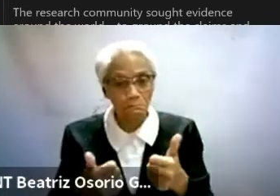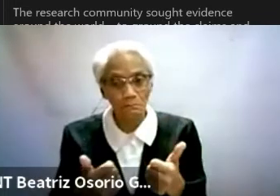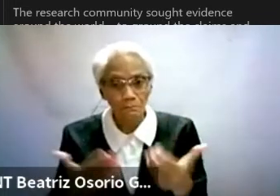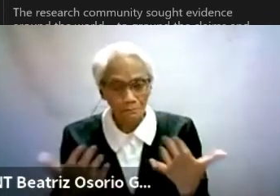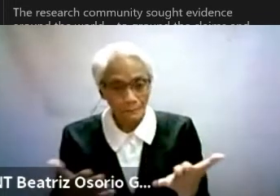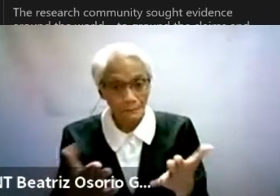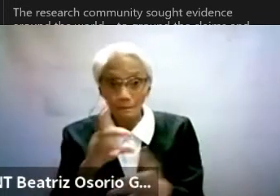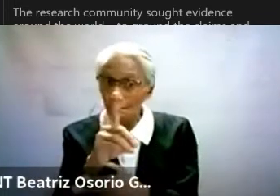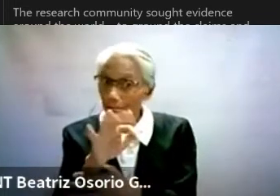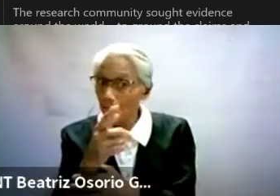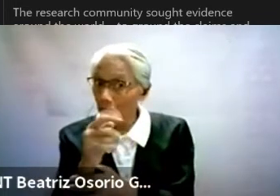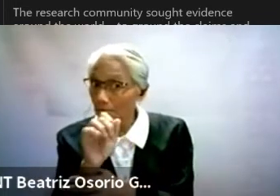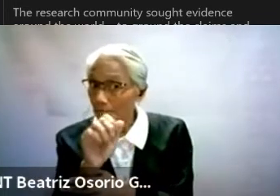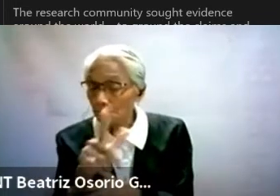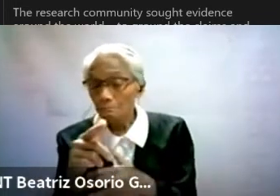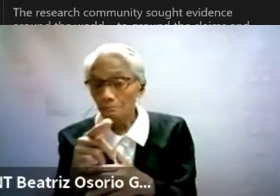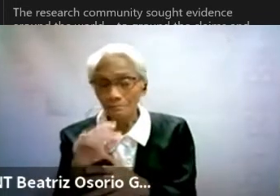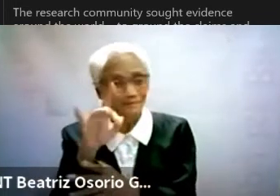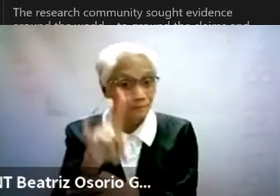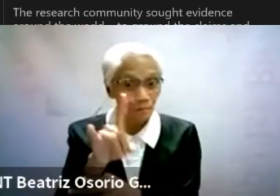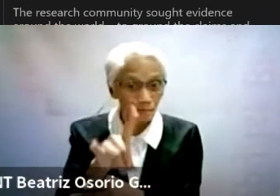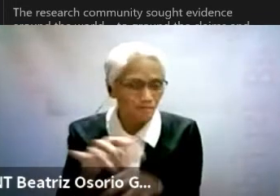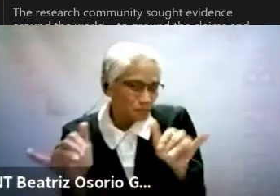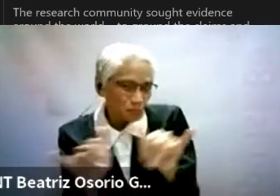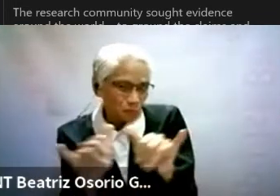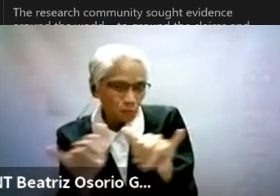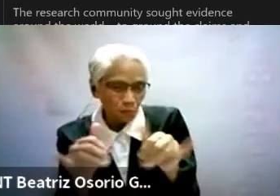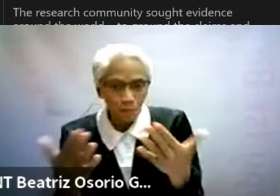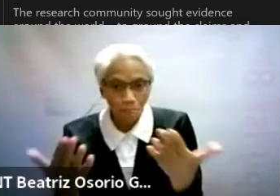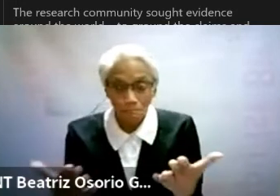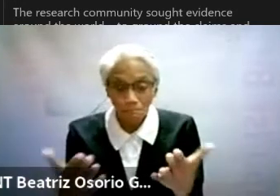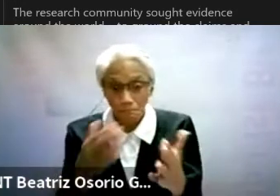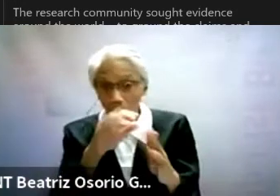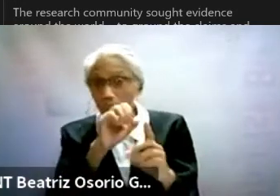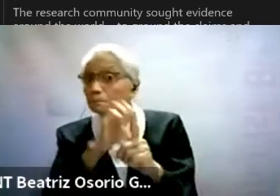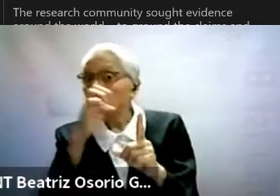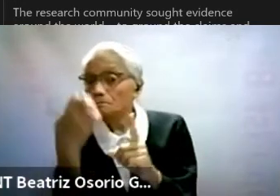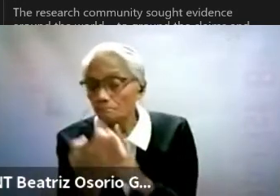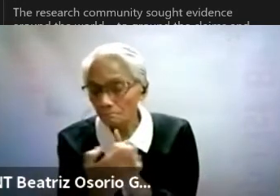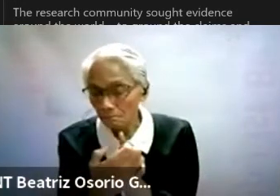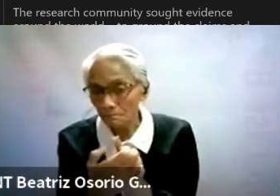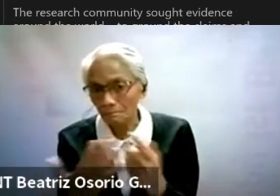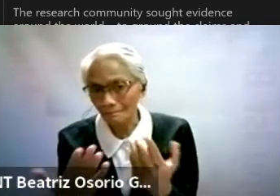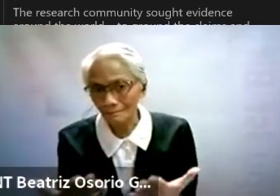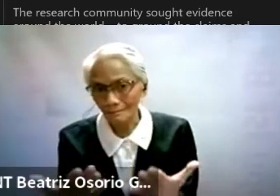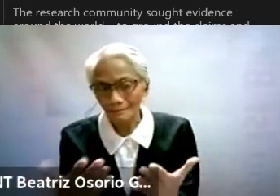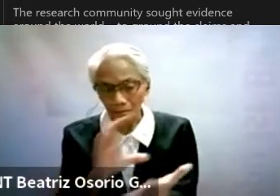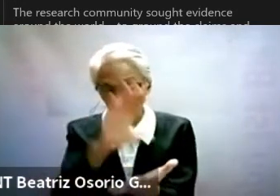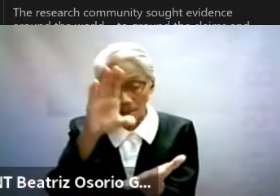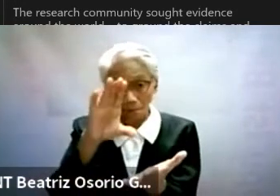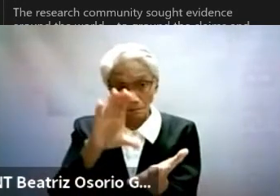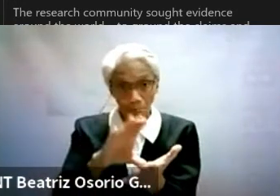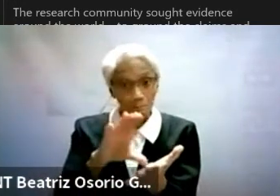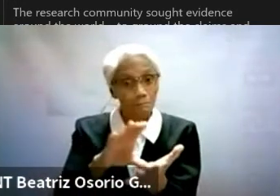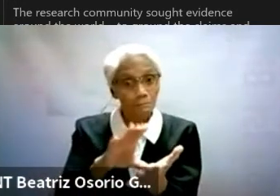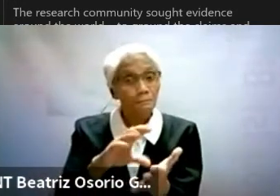digital media have become, as it were, the digital environment and an essential part of the